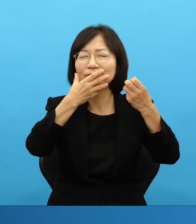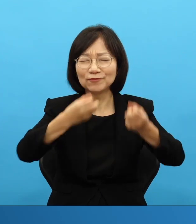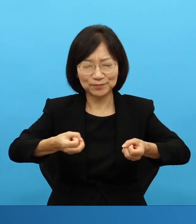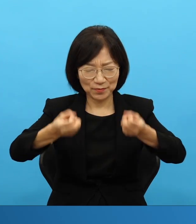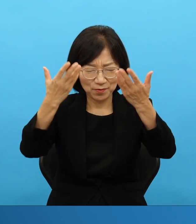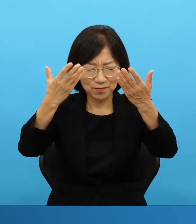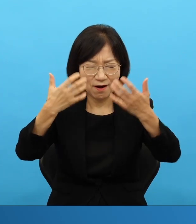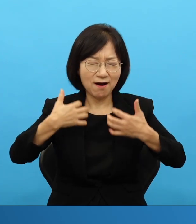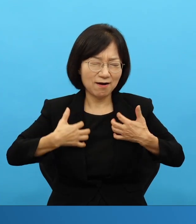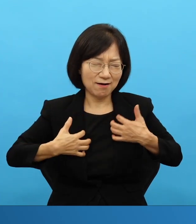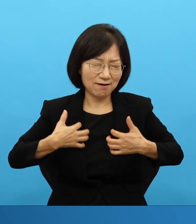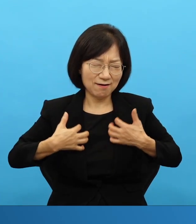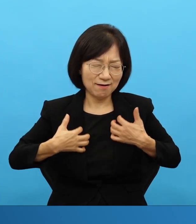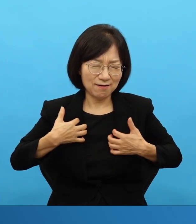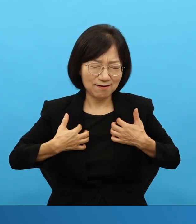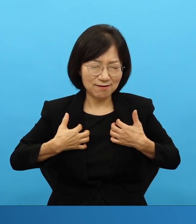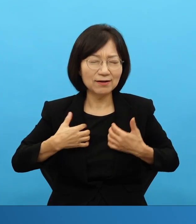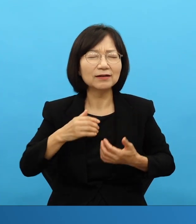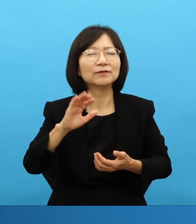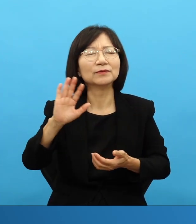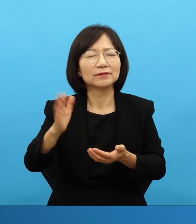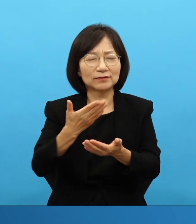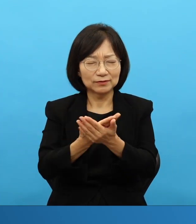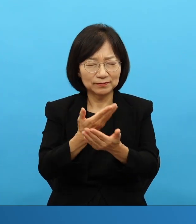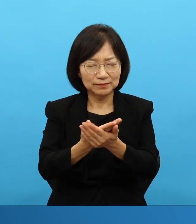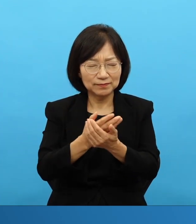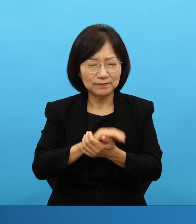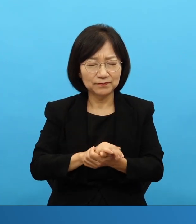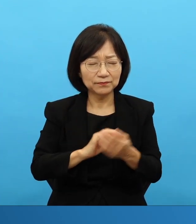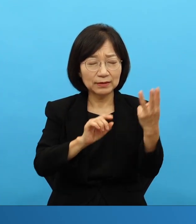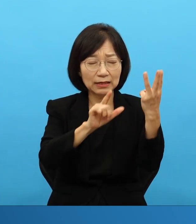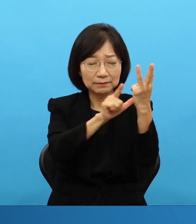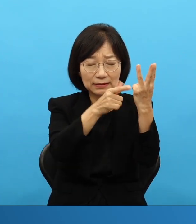The conflict in the Middle East is also expected to escalate into a full-blown war.